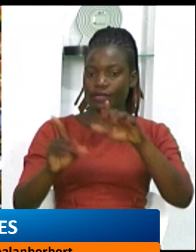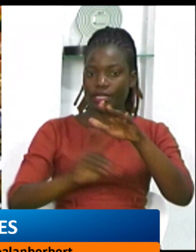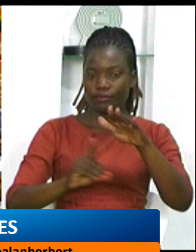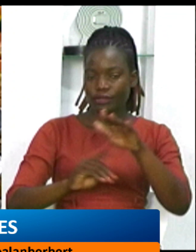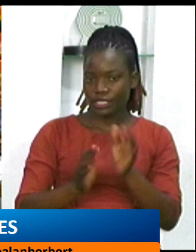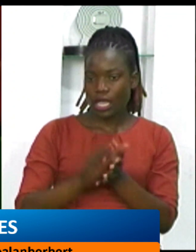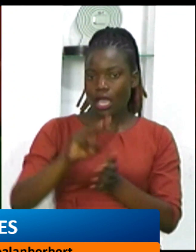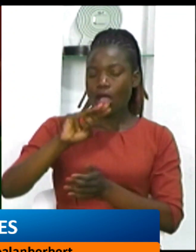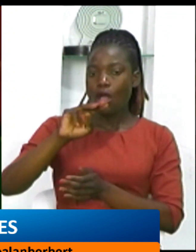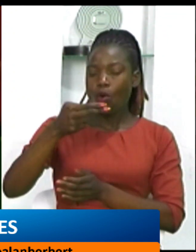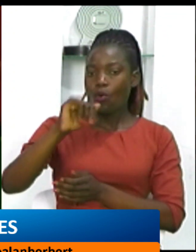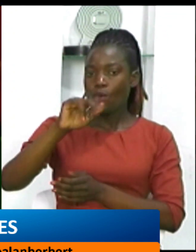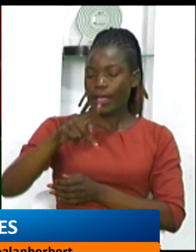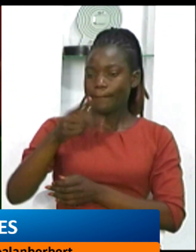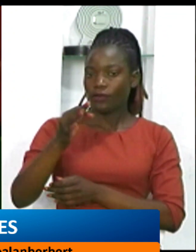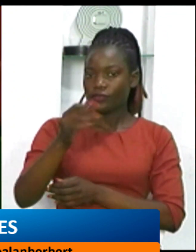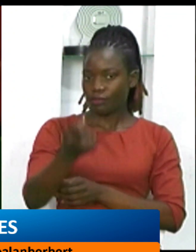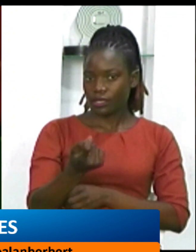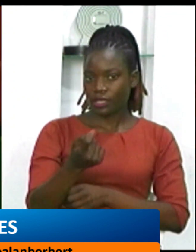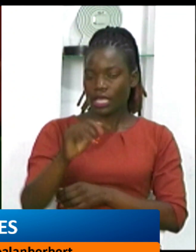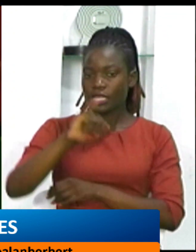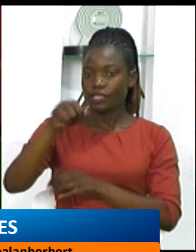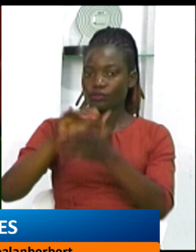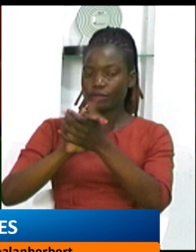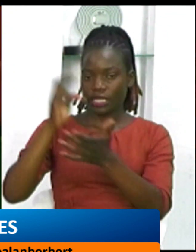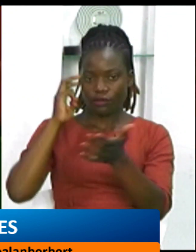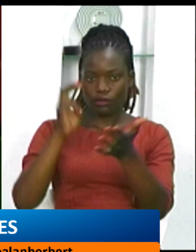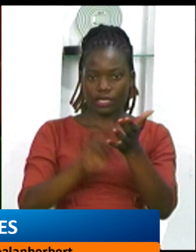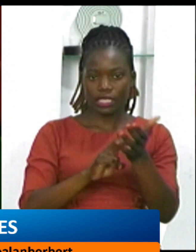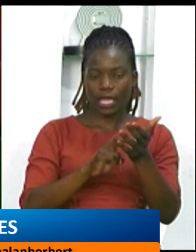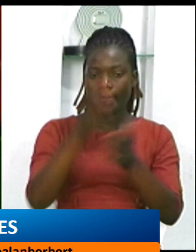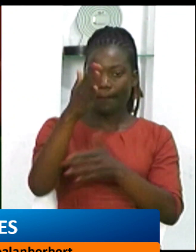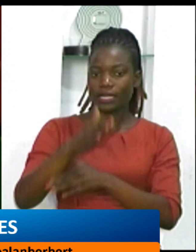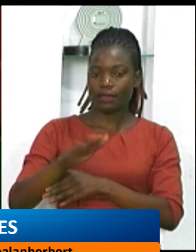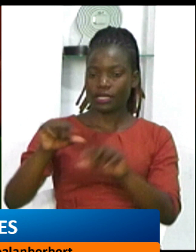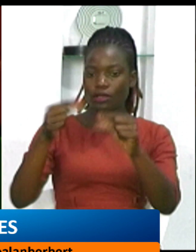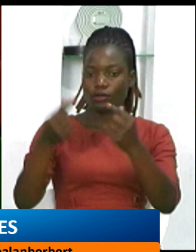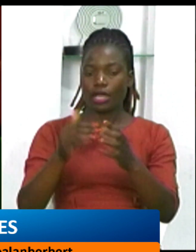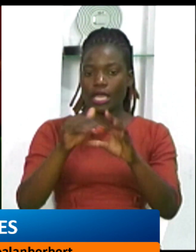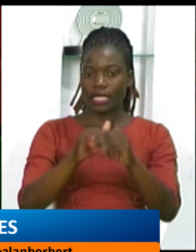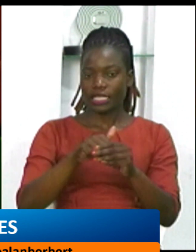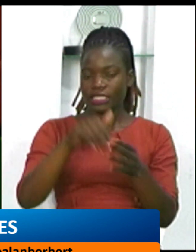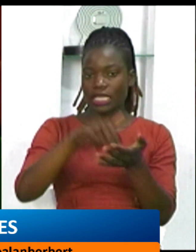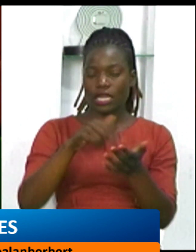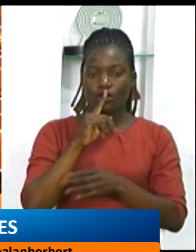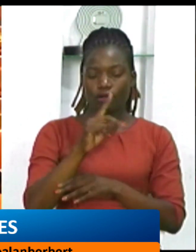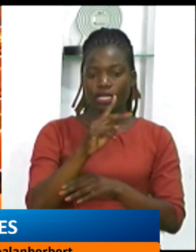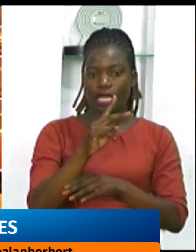minority party. The Jubilee Party is hereby recognized as a parliamentary party within the meaning of Standing Order